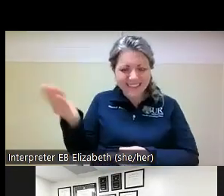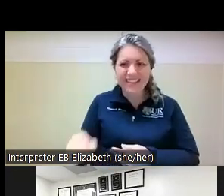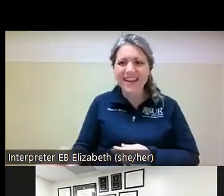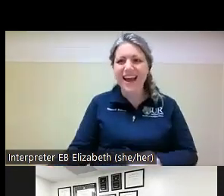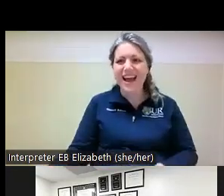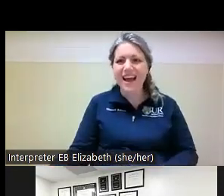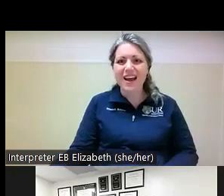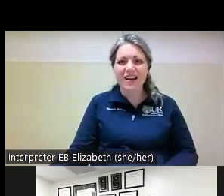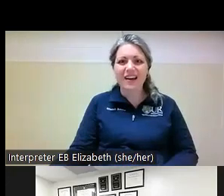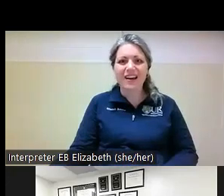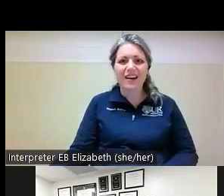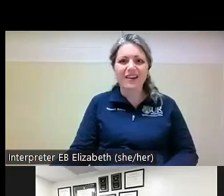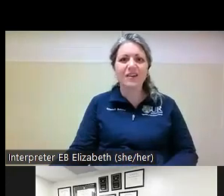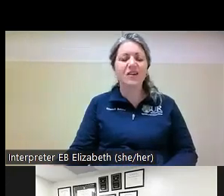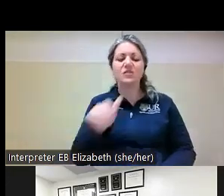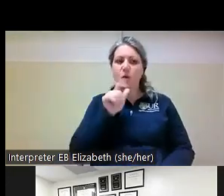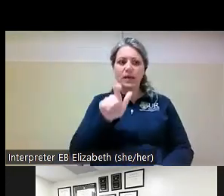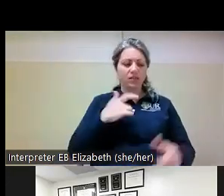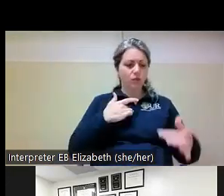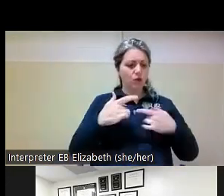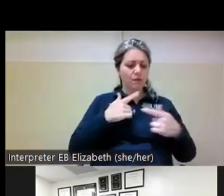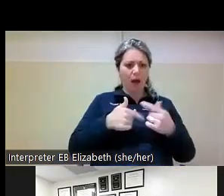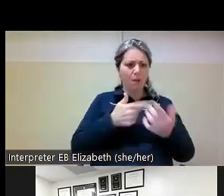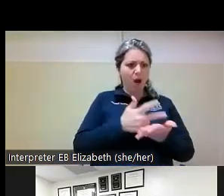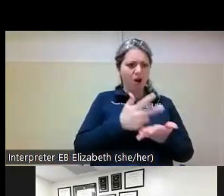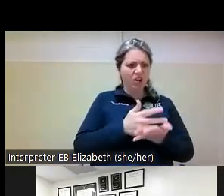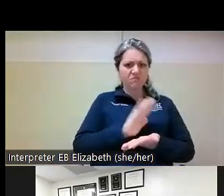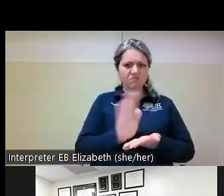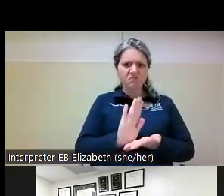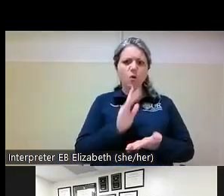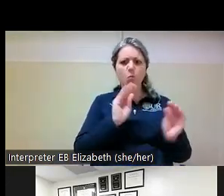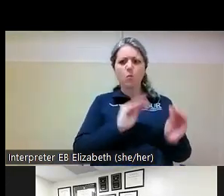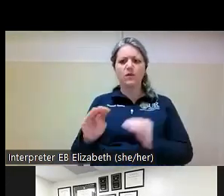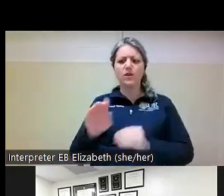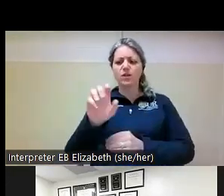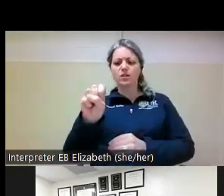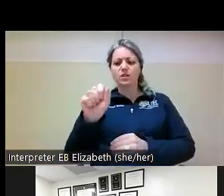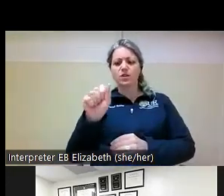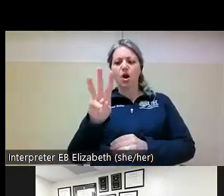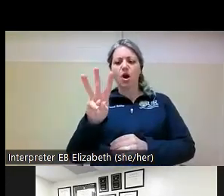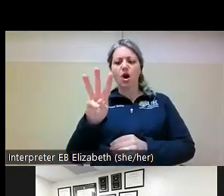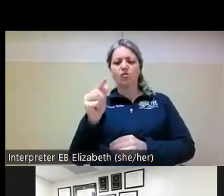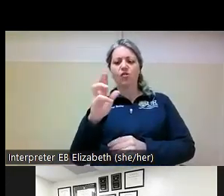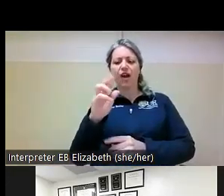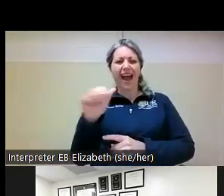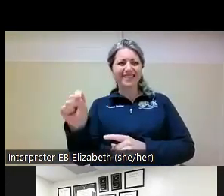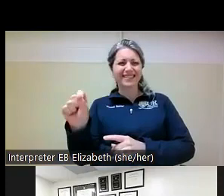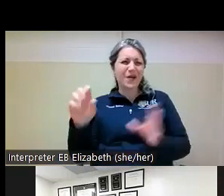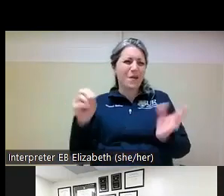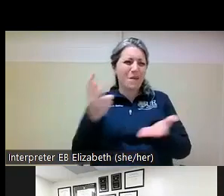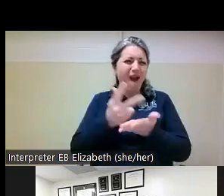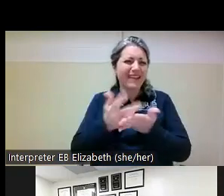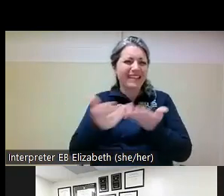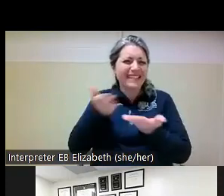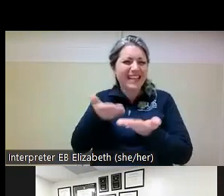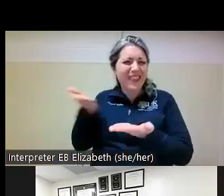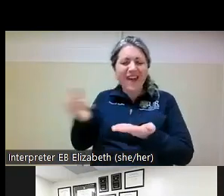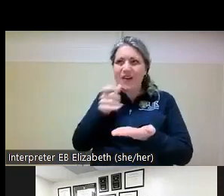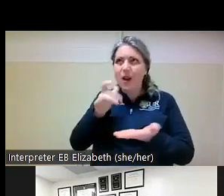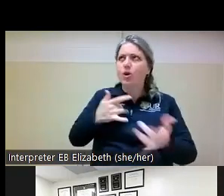where you don't have to worry about parking because we'll be moving to Sawgrass. So don't have to worry about parking vouchers in our new